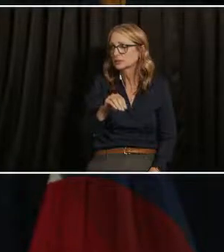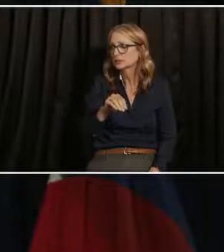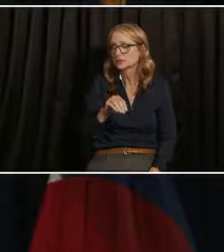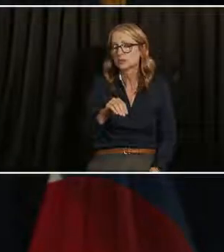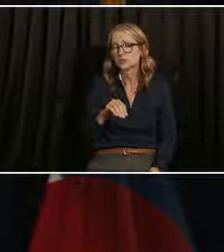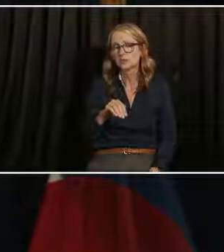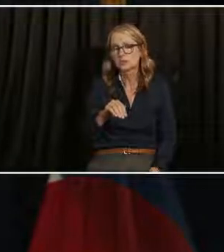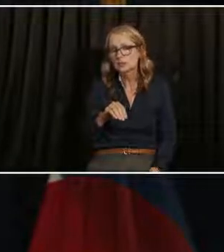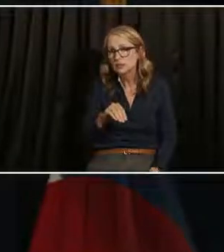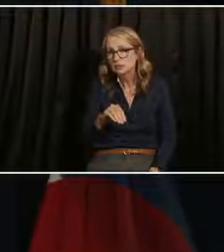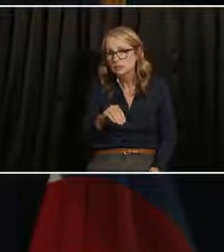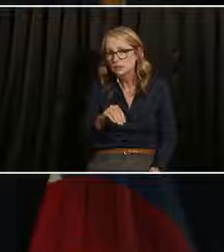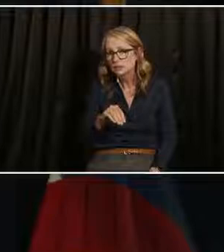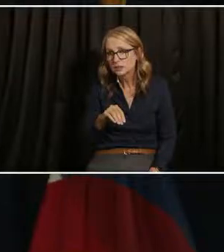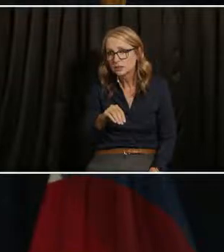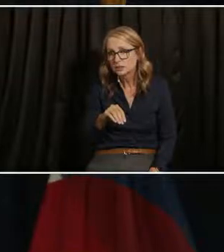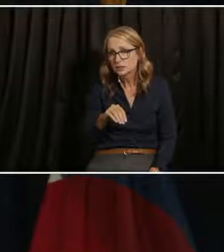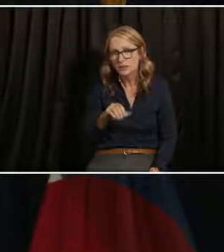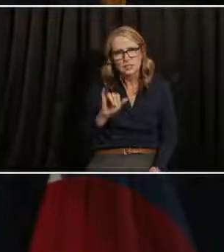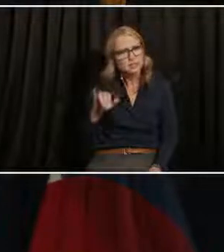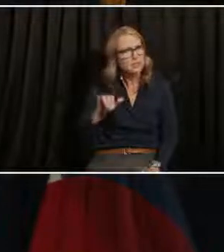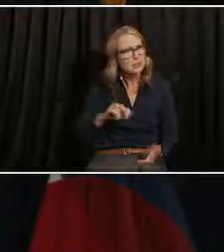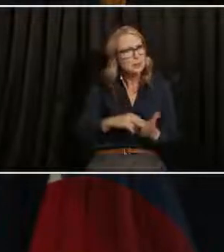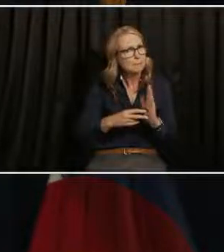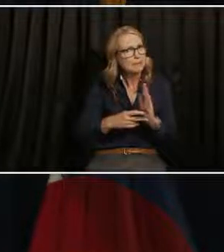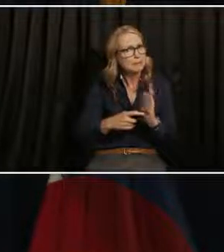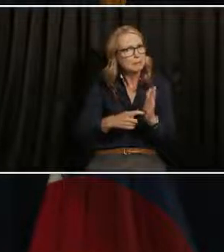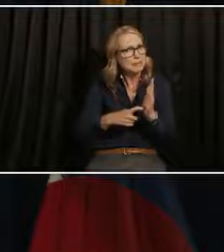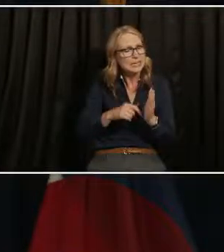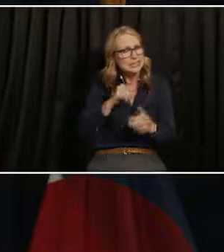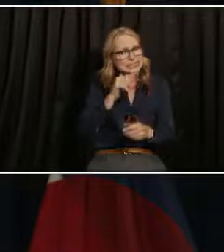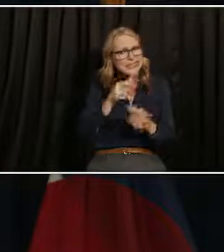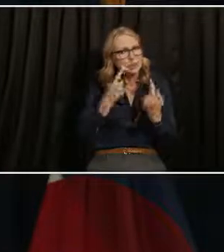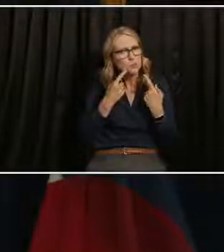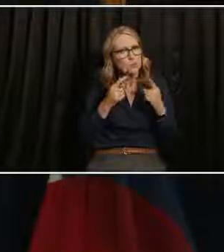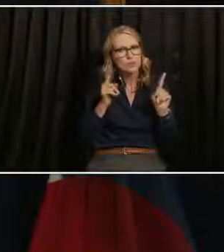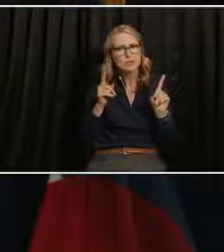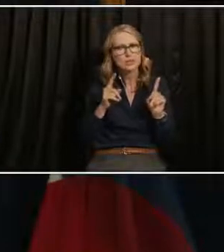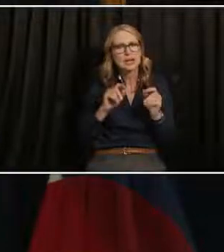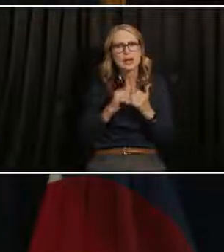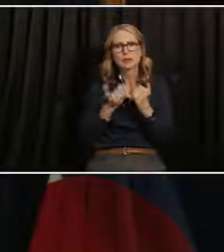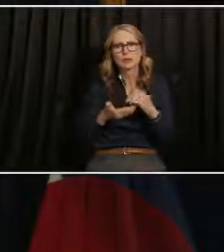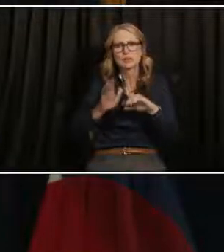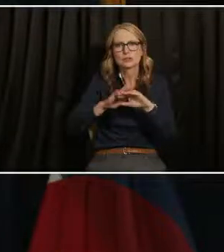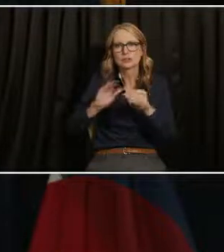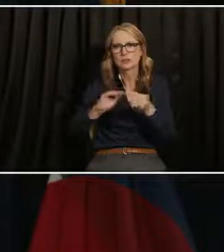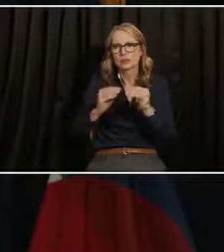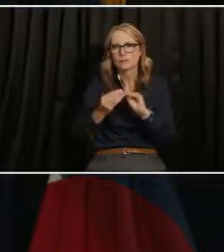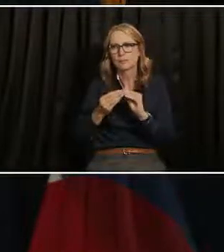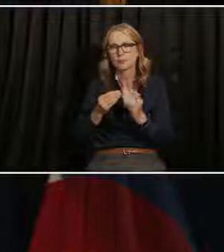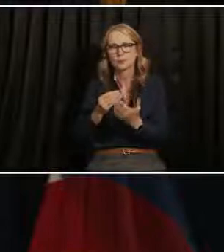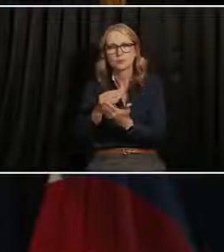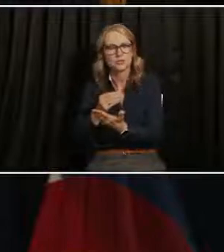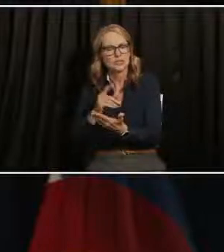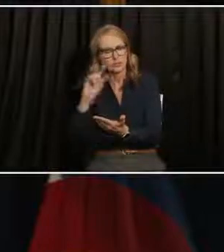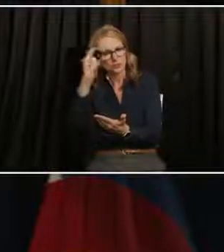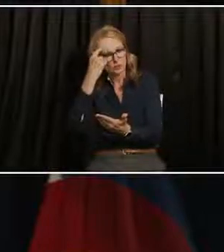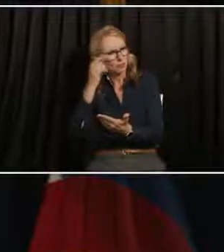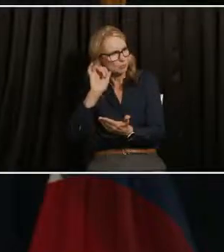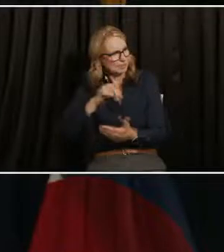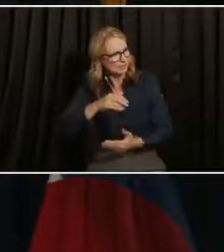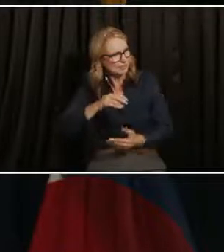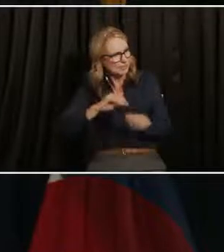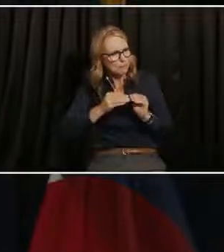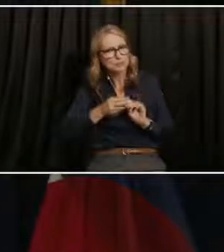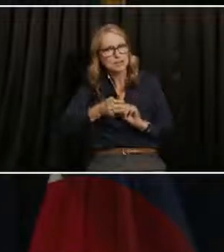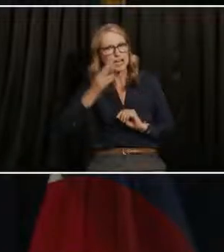Is that an indication that your mandate is not working, and what plans do you have to increase those numbers? Well, no, that's a higher number than the general population. So